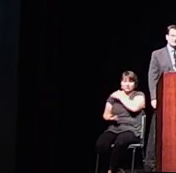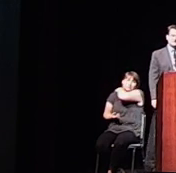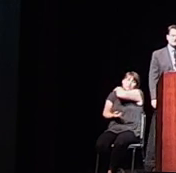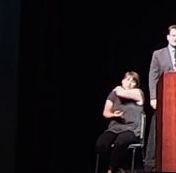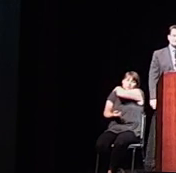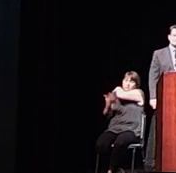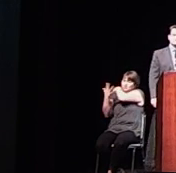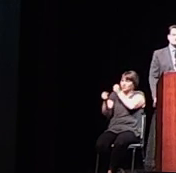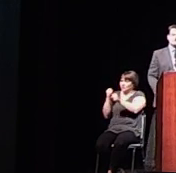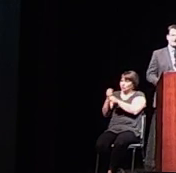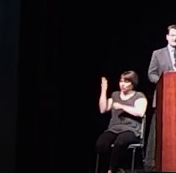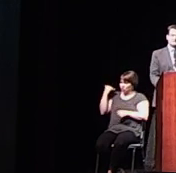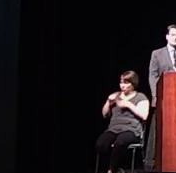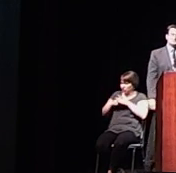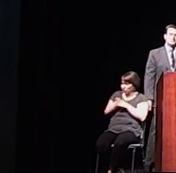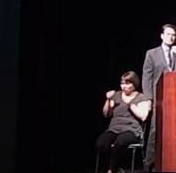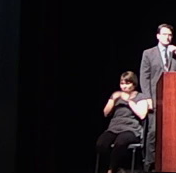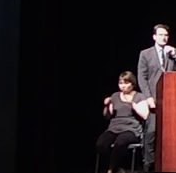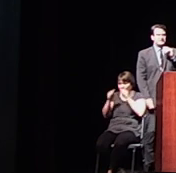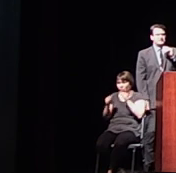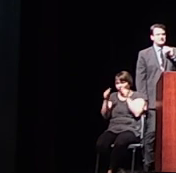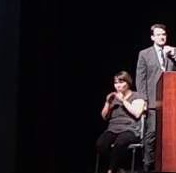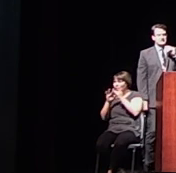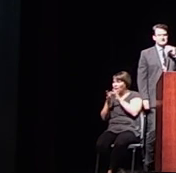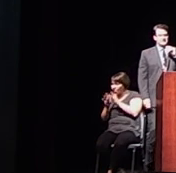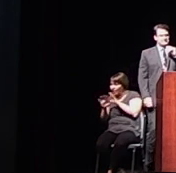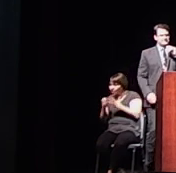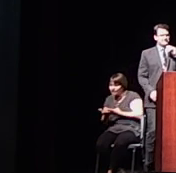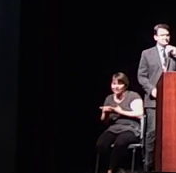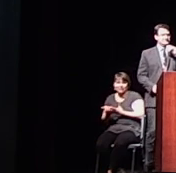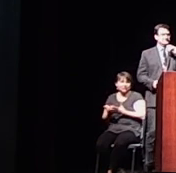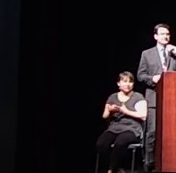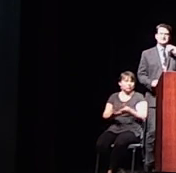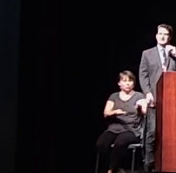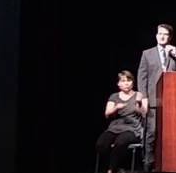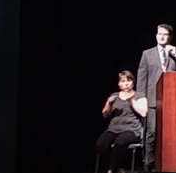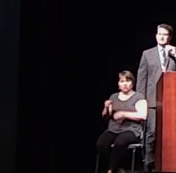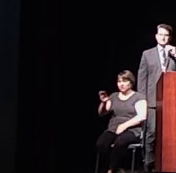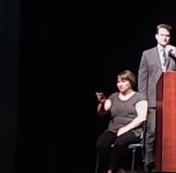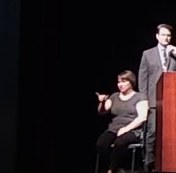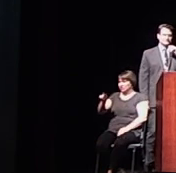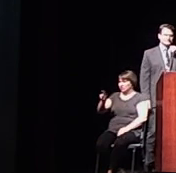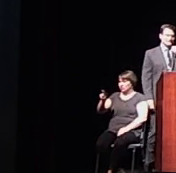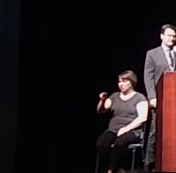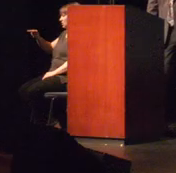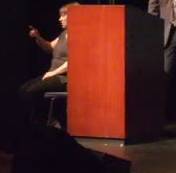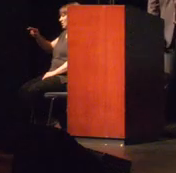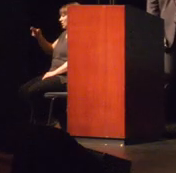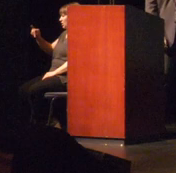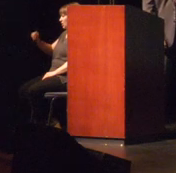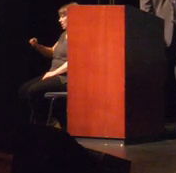in online classes, and we've been adding more and more. We brought on Cynthia Wilsusen, our instructional